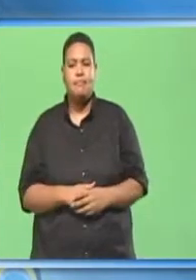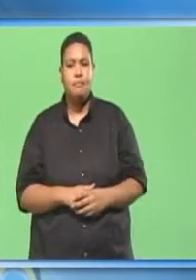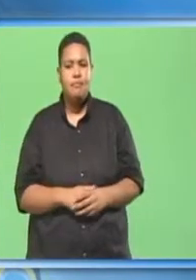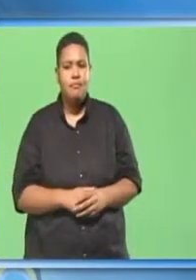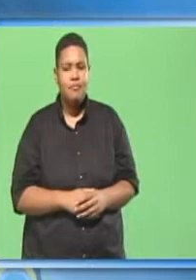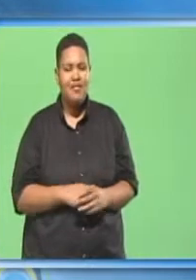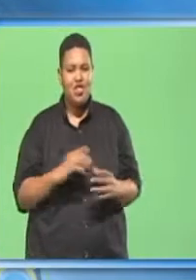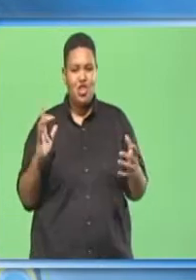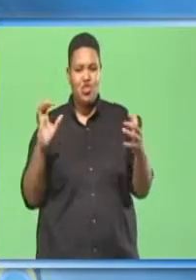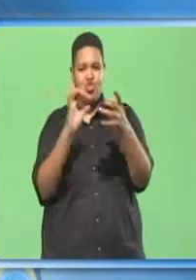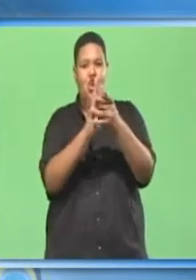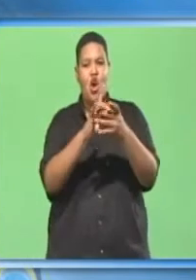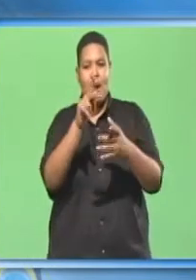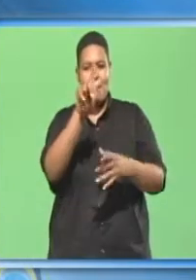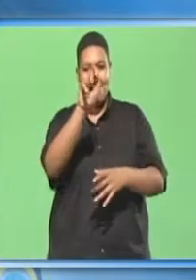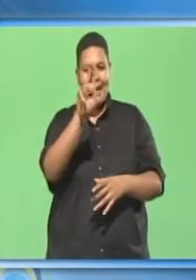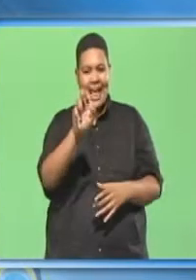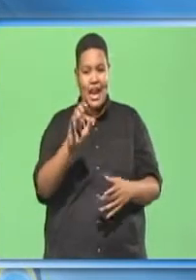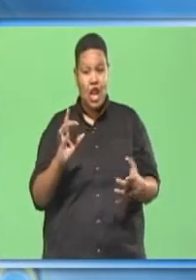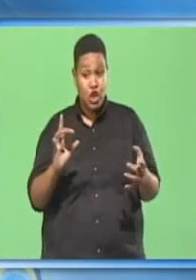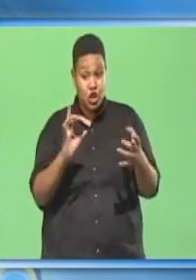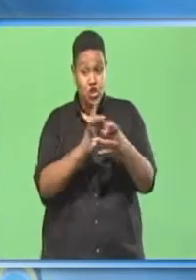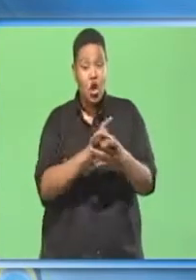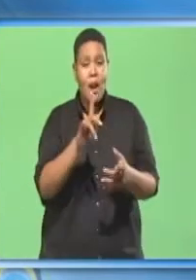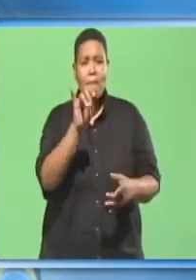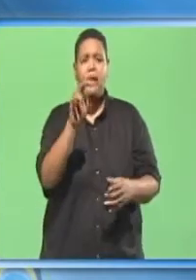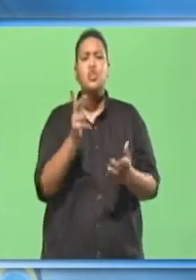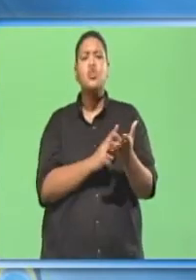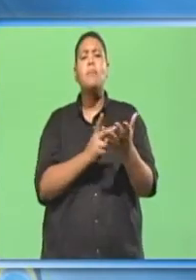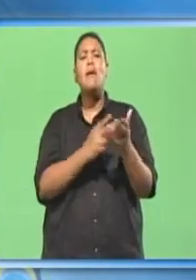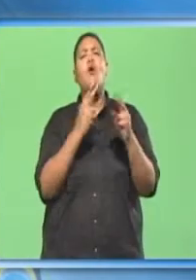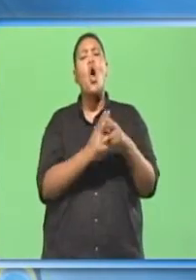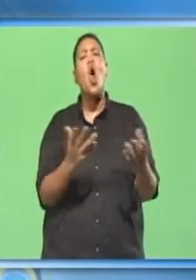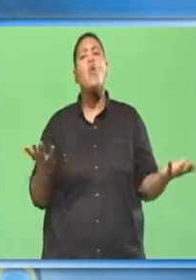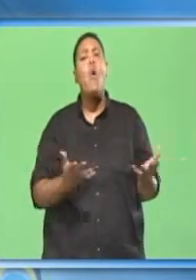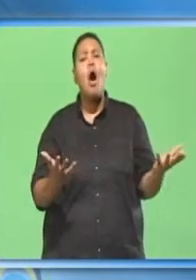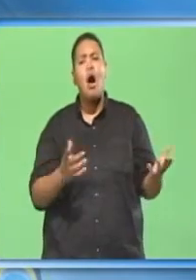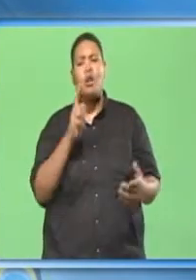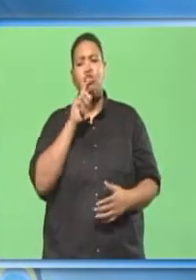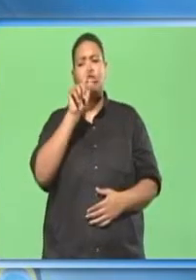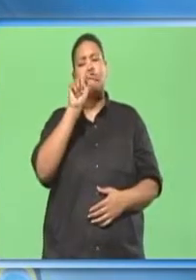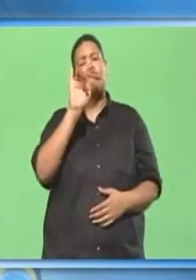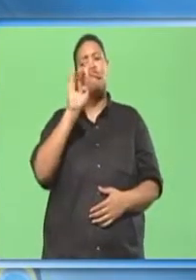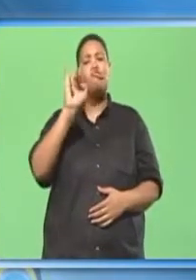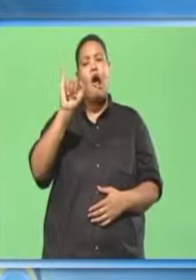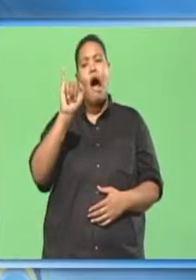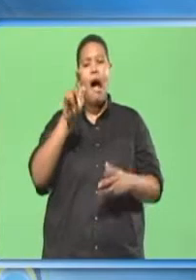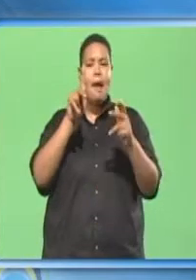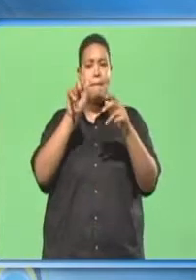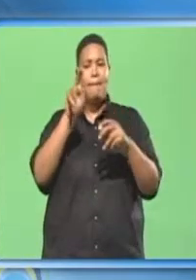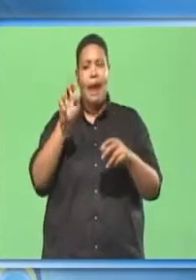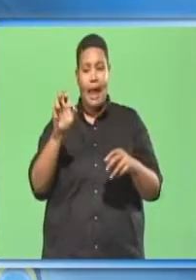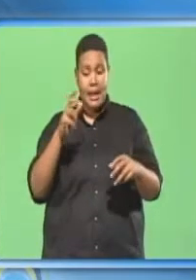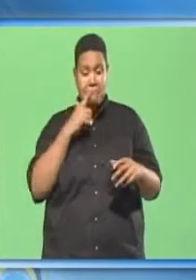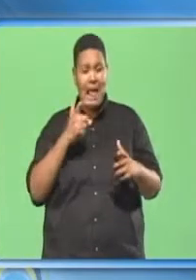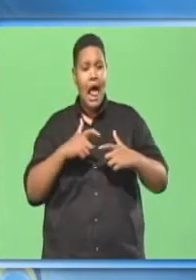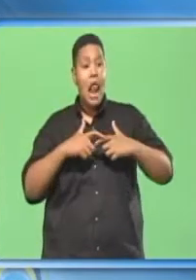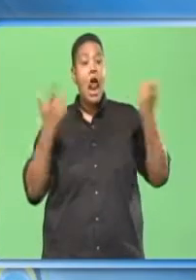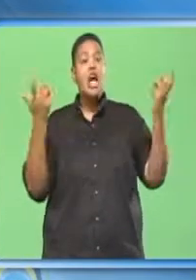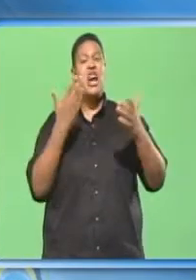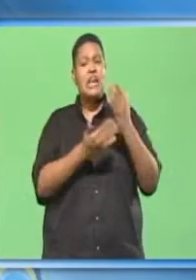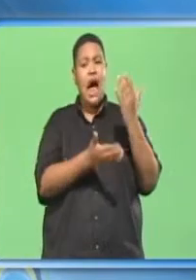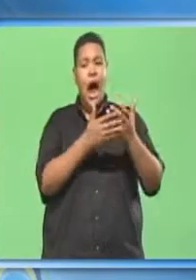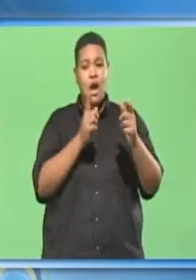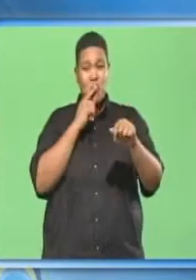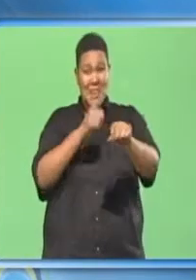The joiner plane. The joiner plane is sometimes referred to as the triplane. It is the largest hand plane with